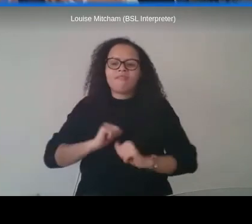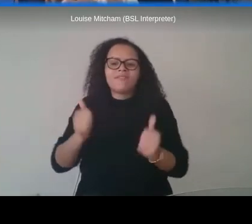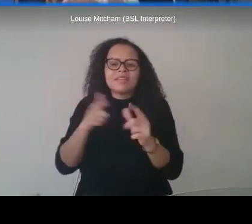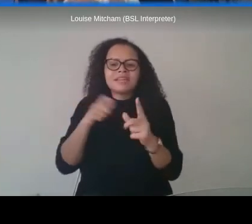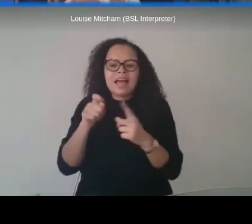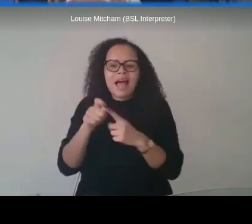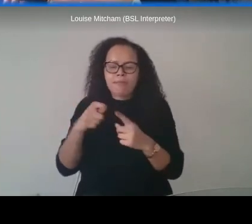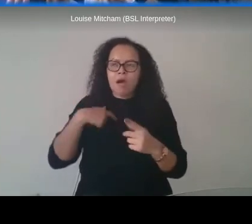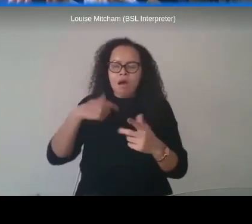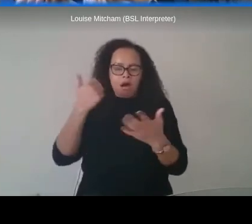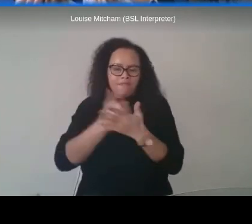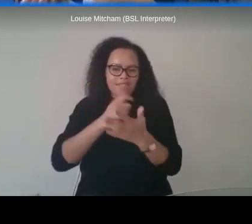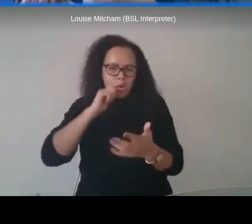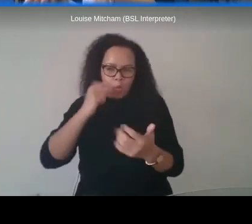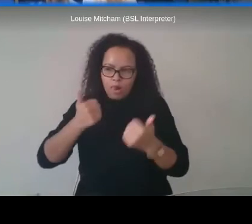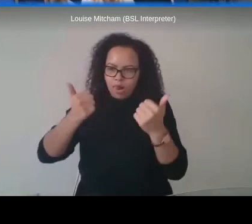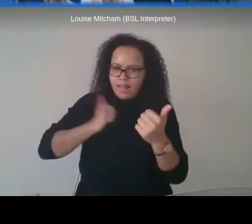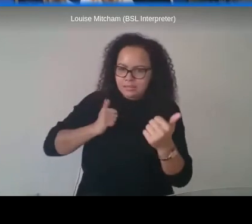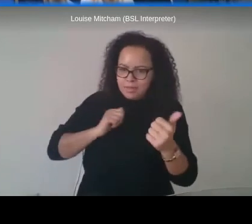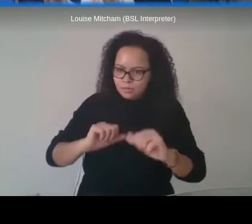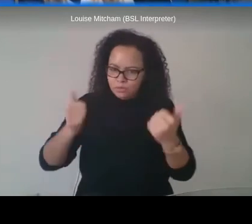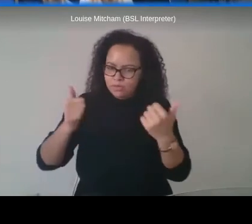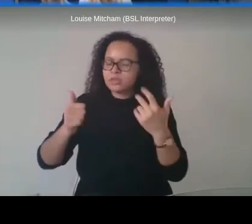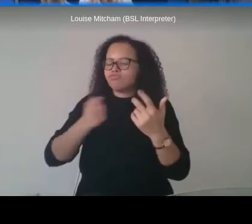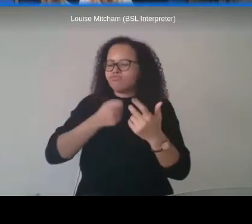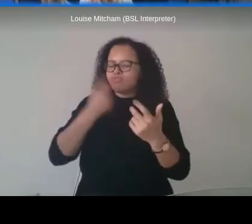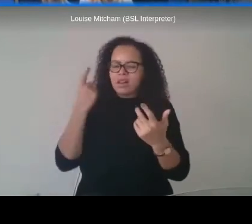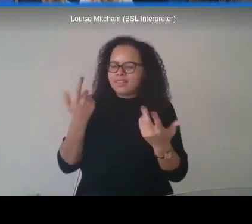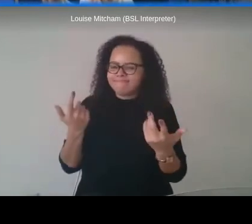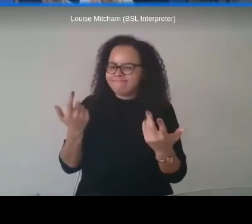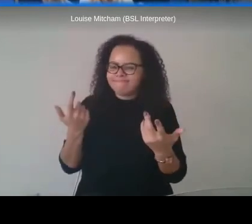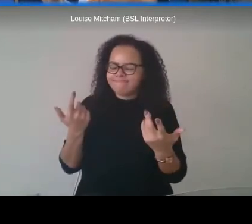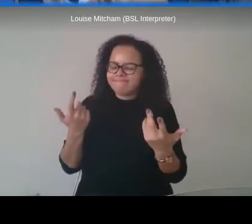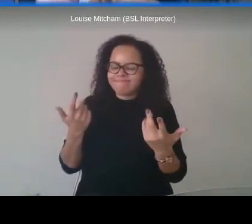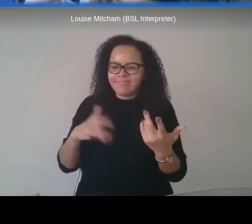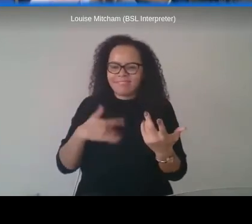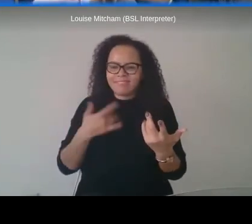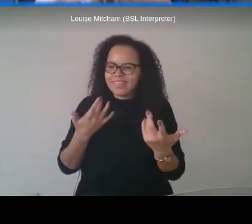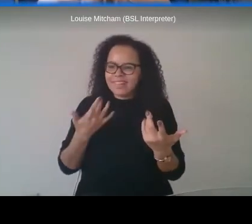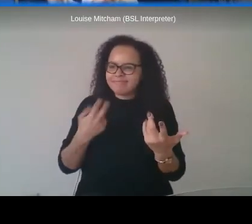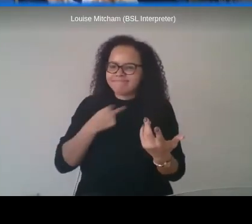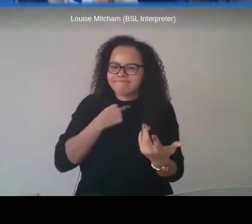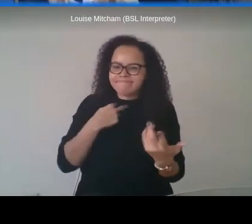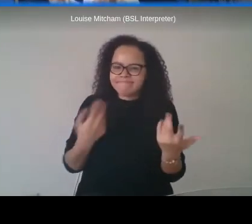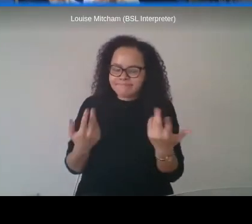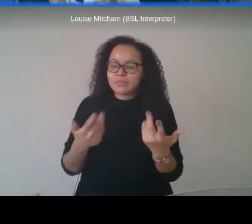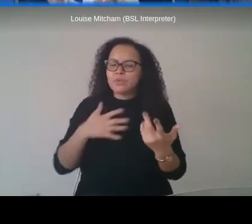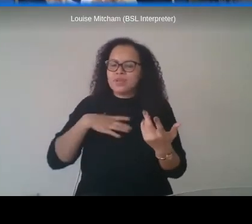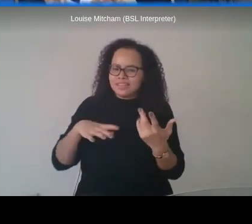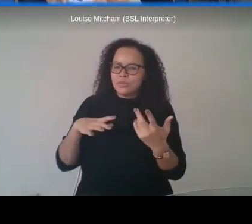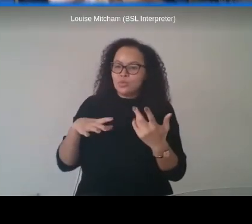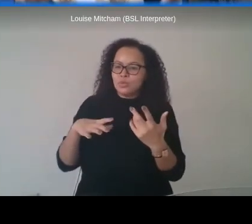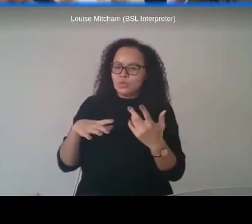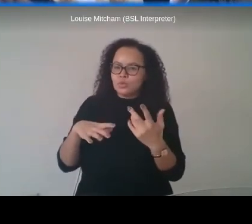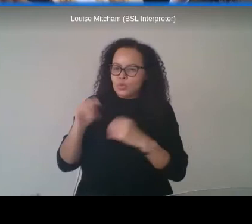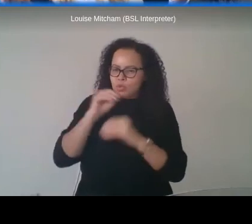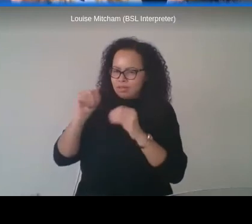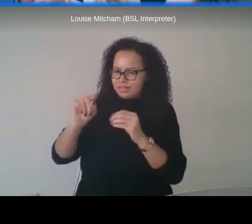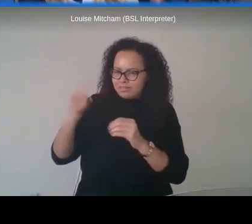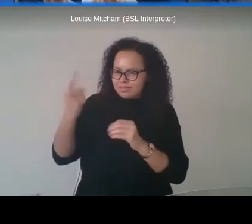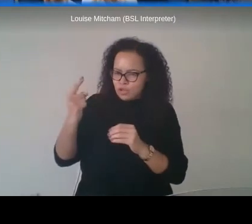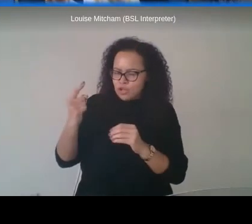actually have limitations. And so you do need to communicate those limitations to the users so that you can stop that preemptive, well, why doesn't